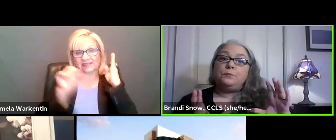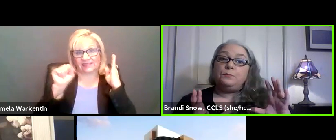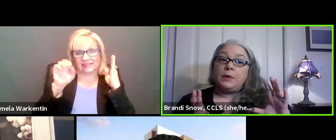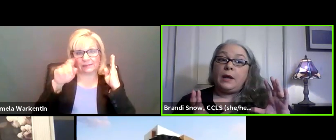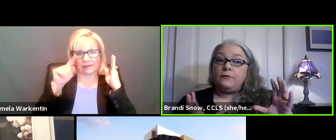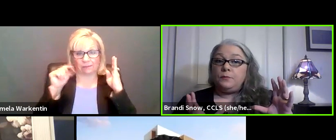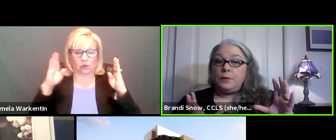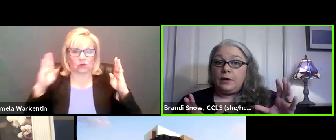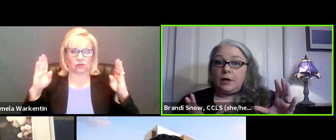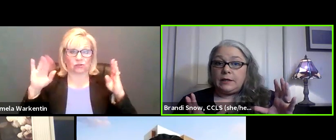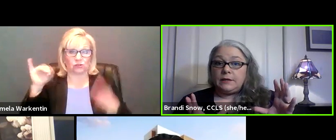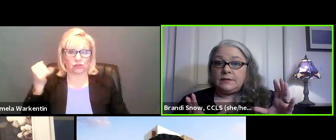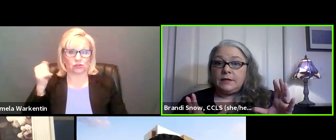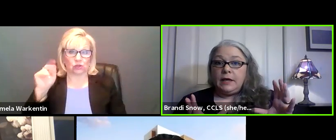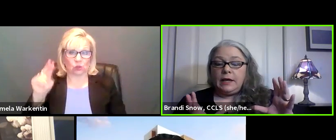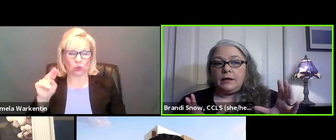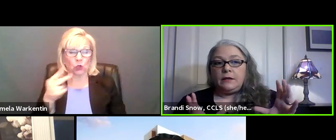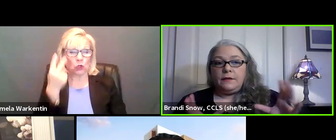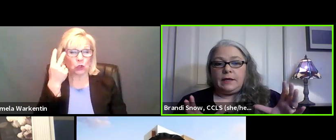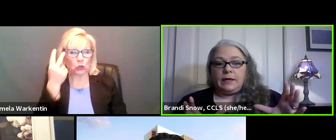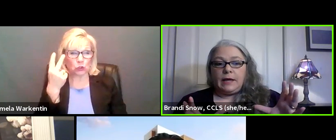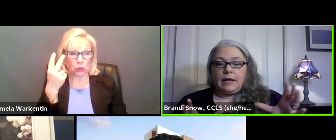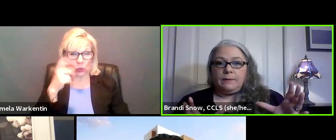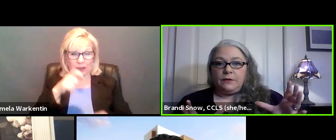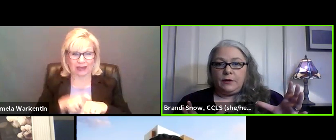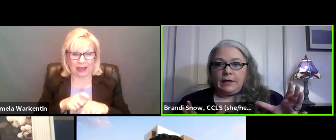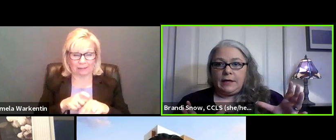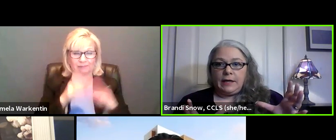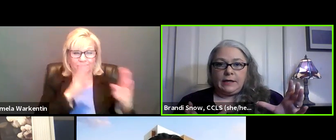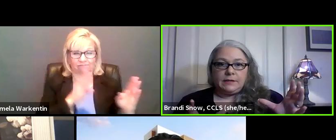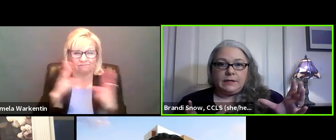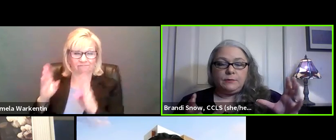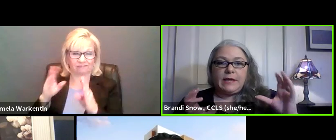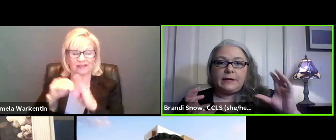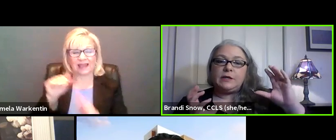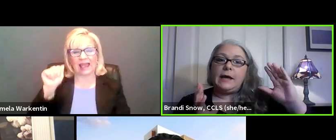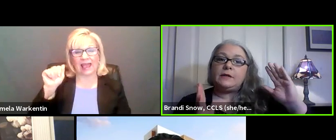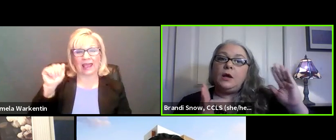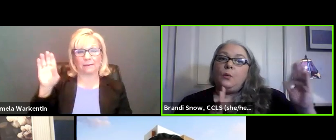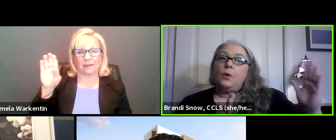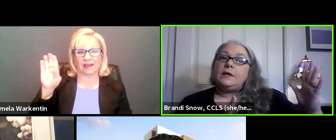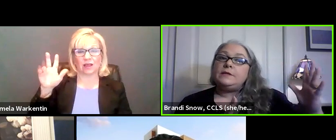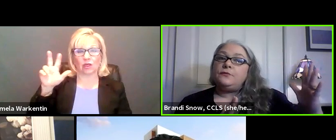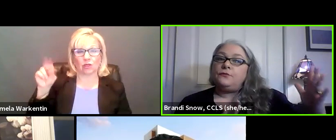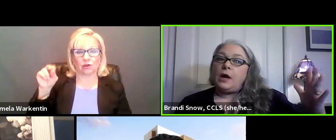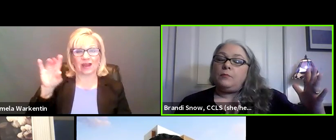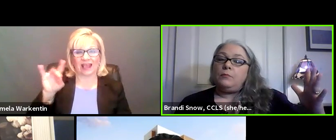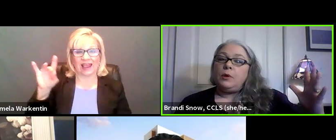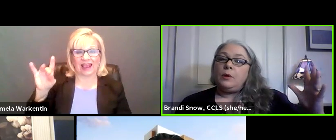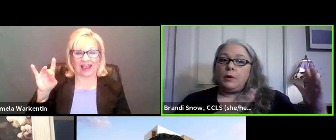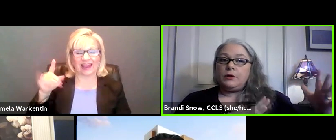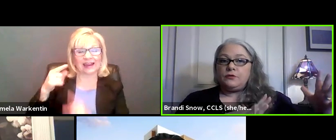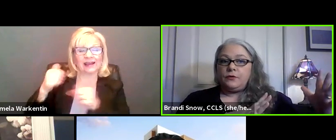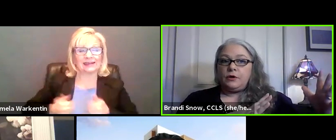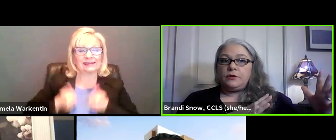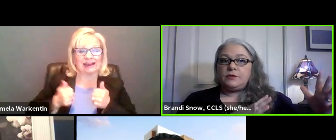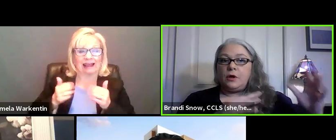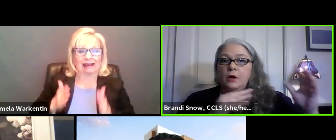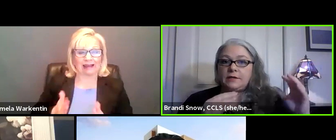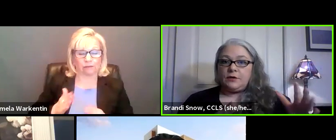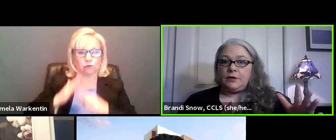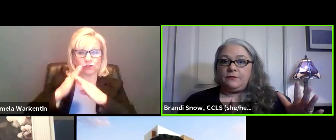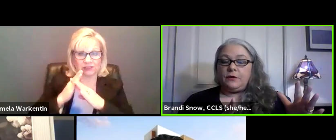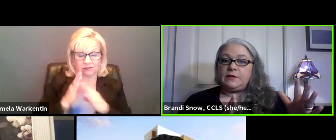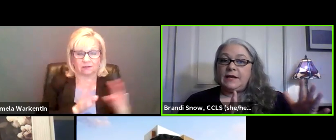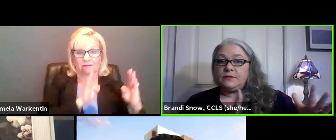are two covered periods in the AB 3088 in the Tenant Protection Act. One is from March 1st